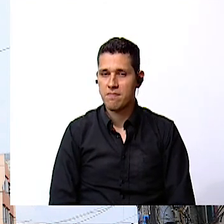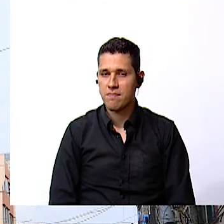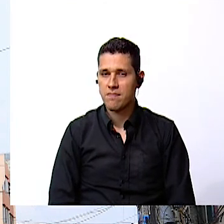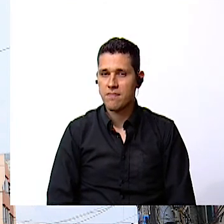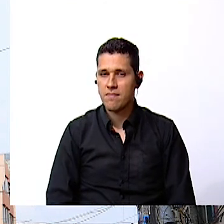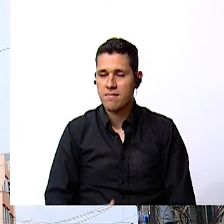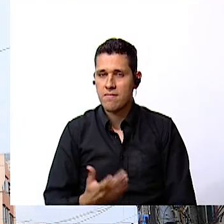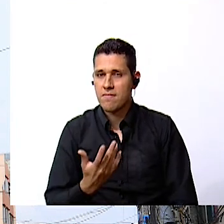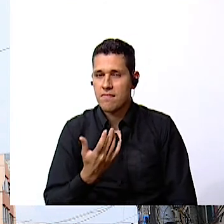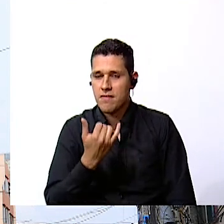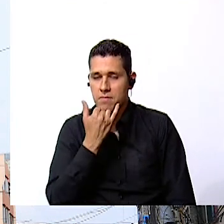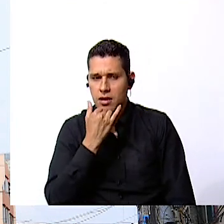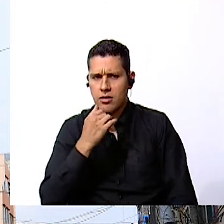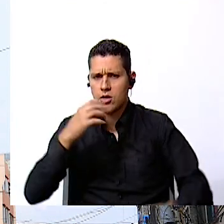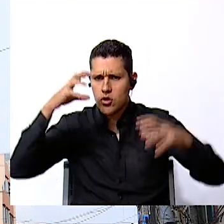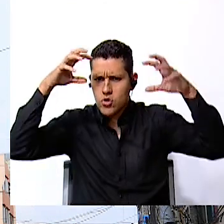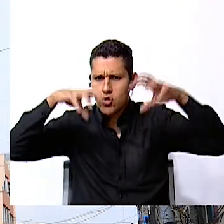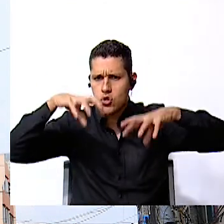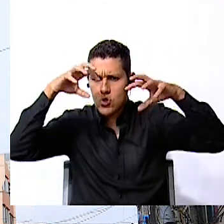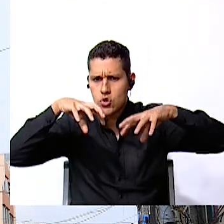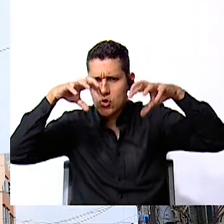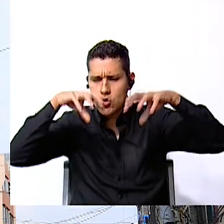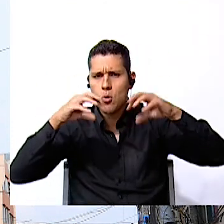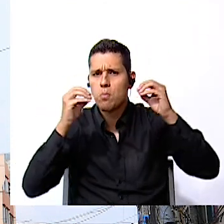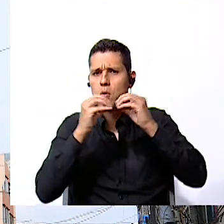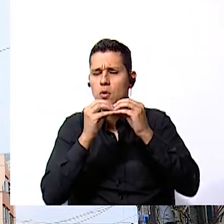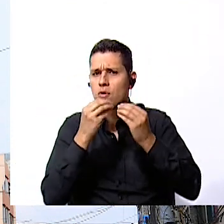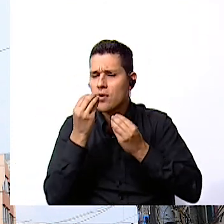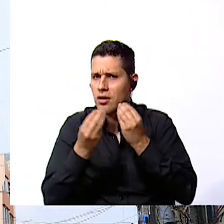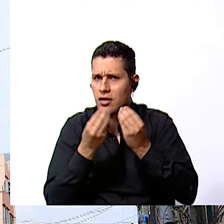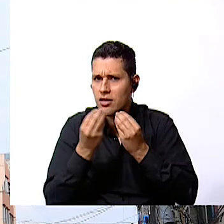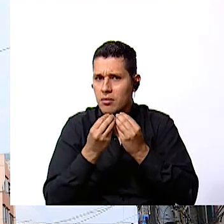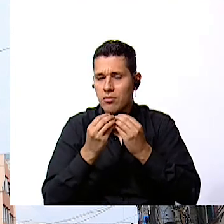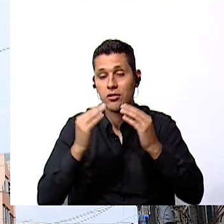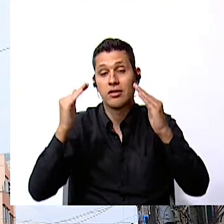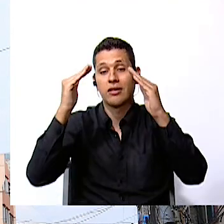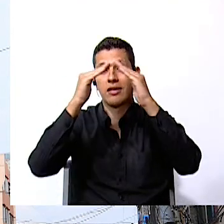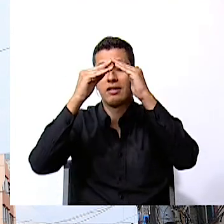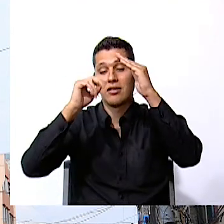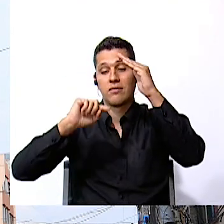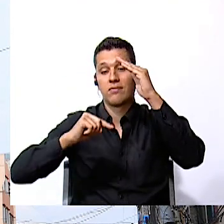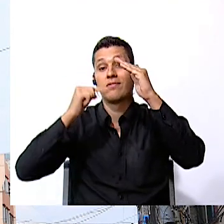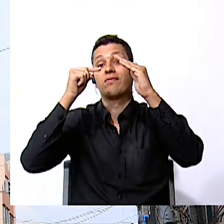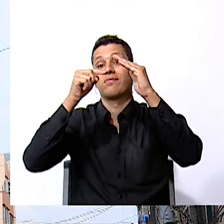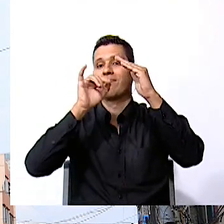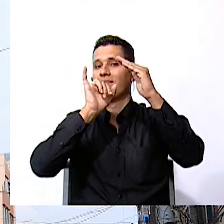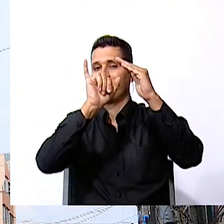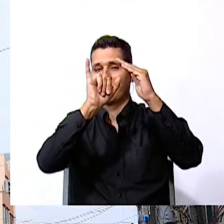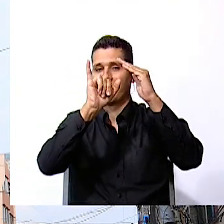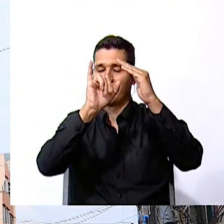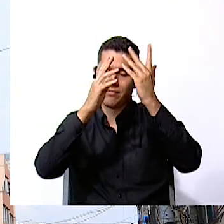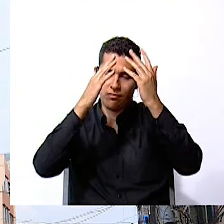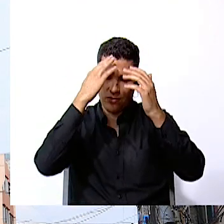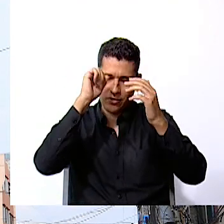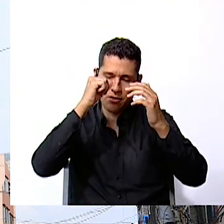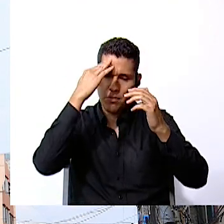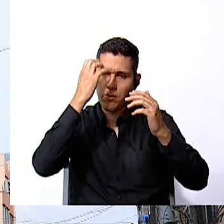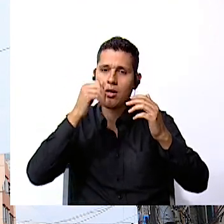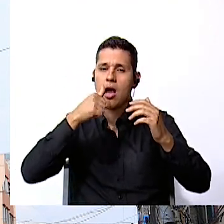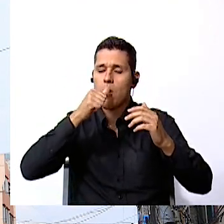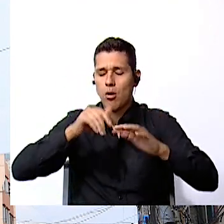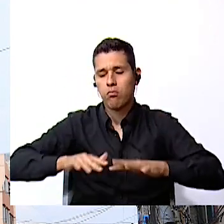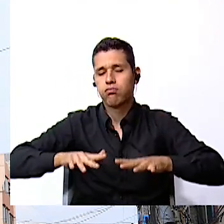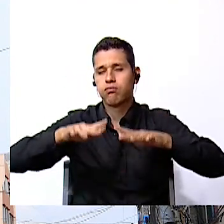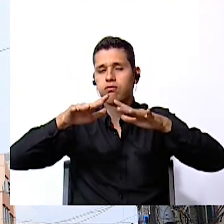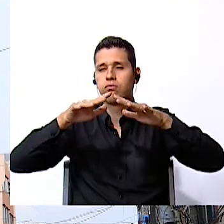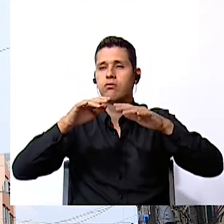rain? Well, I have to go to a second floor. Yes, because there is a flood. And what about if there